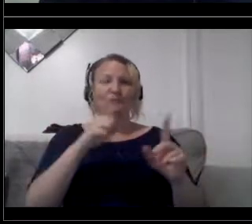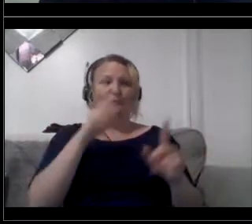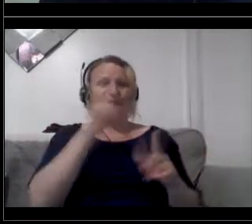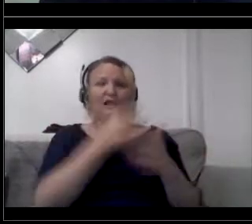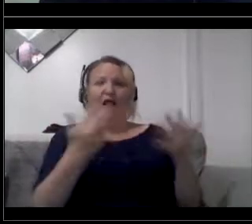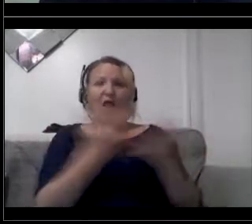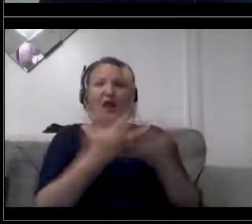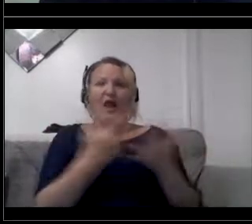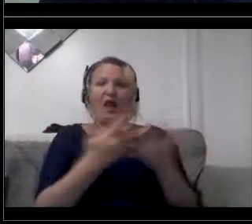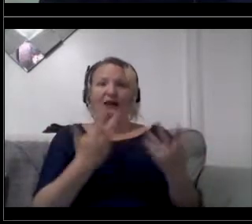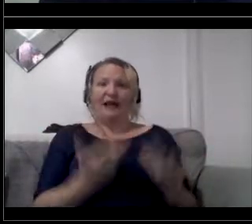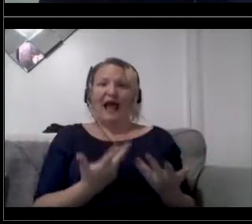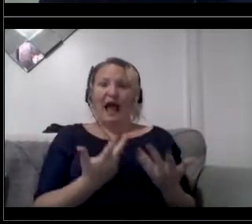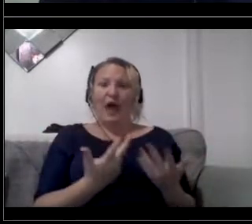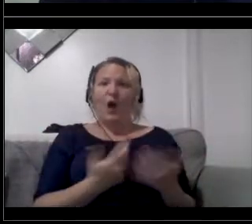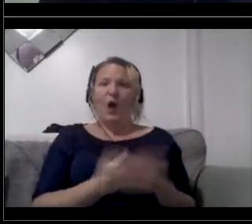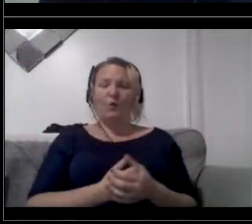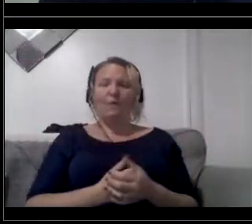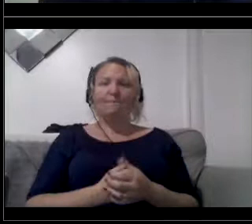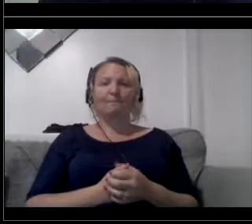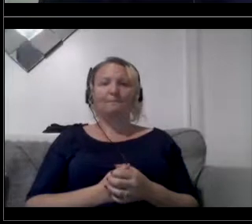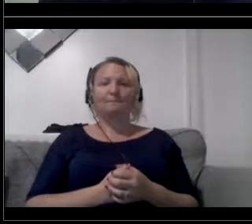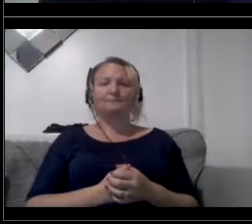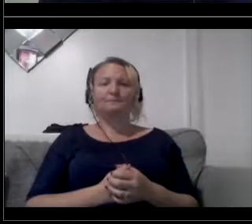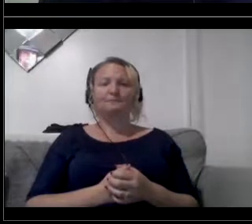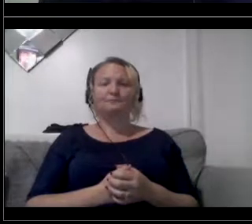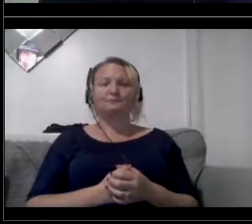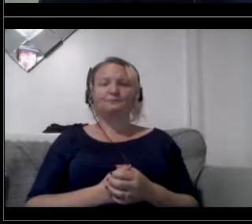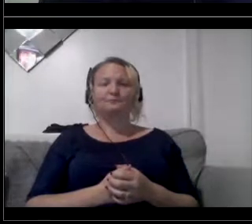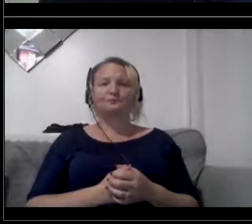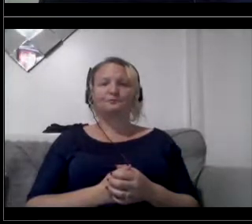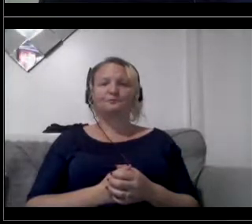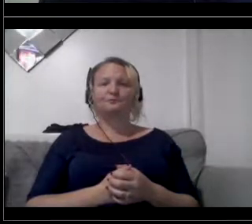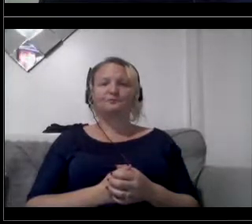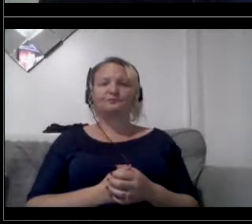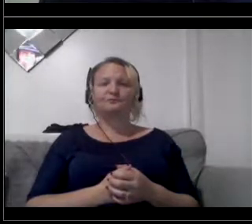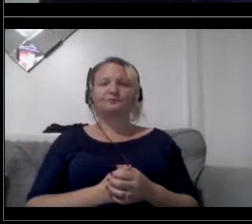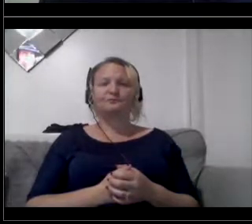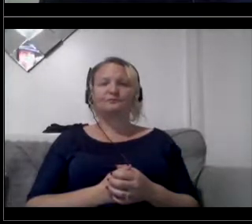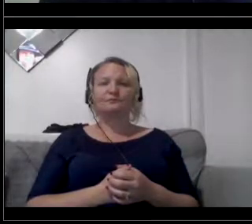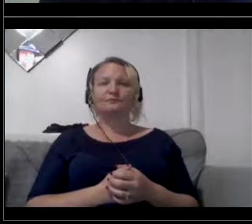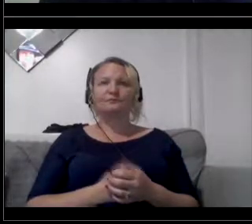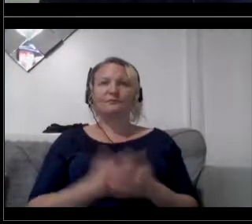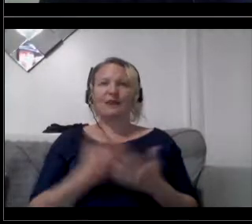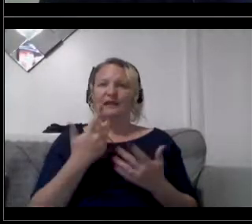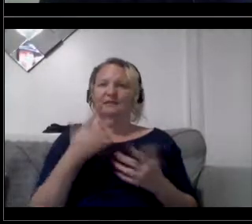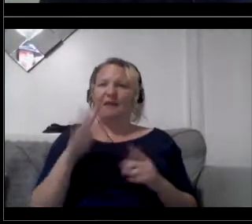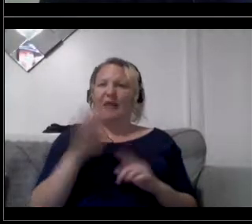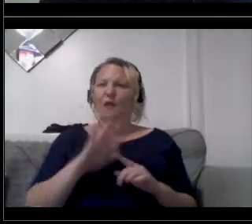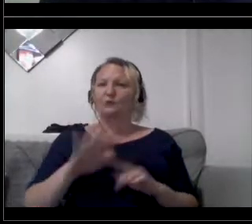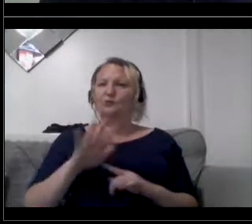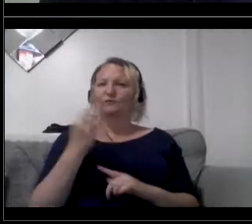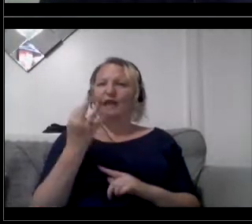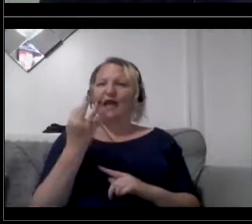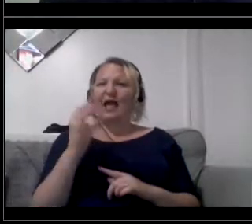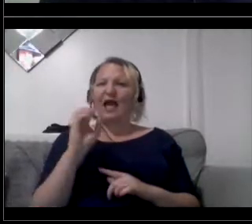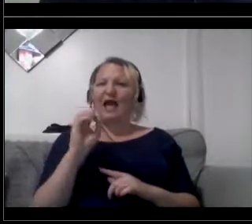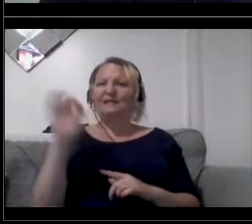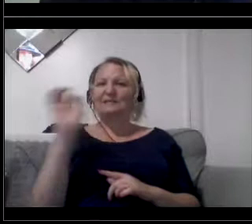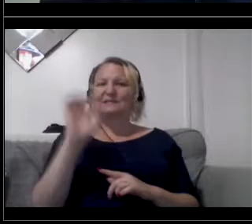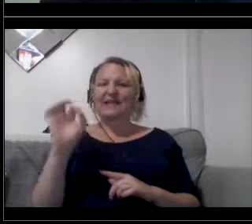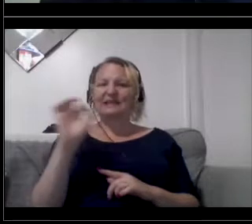18 months or so. I think it's a fact that around 80% of goods in the country have moved by